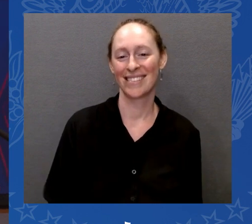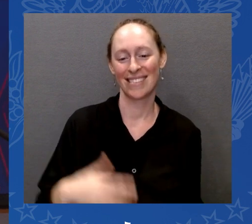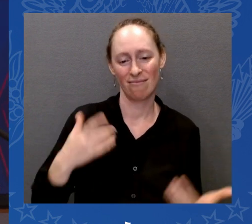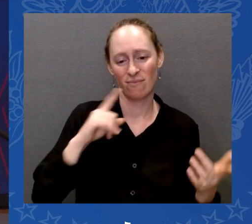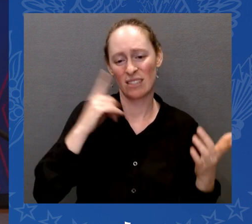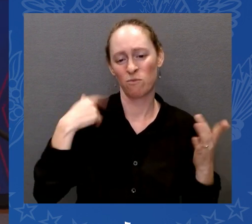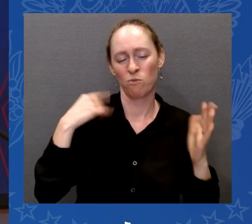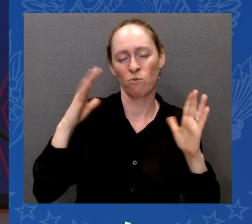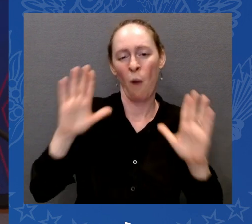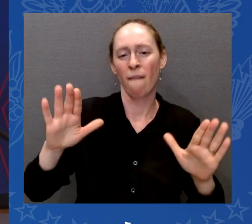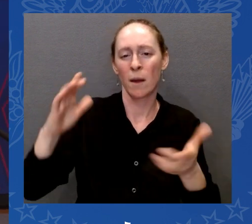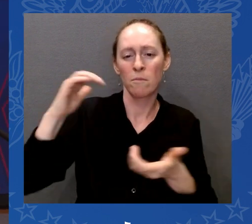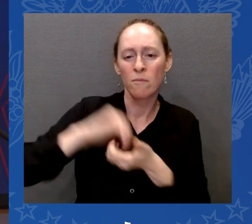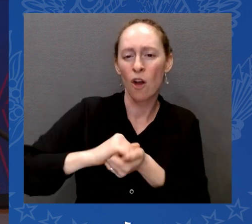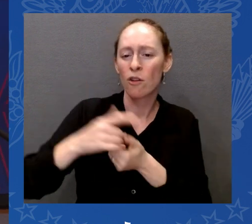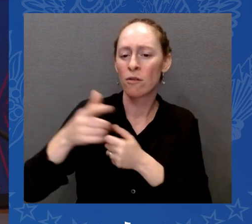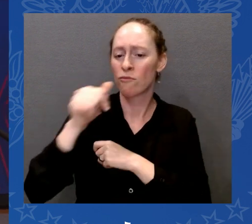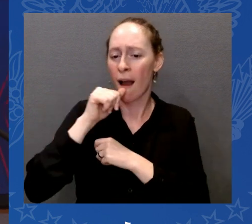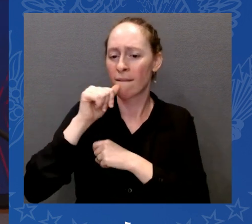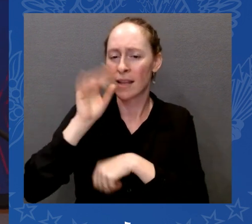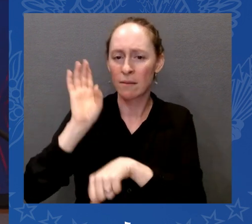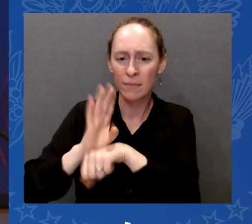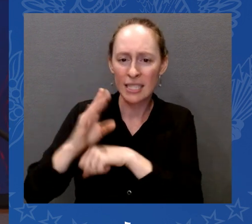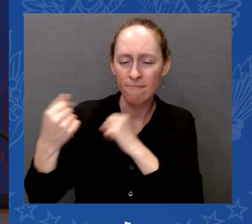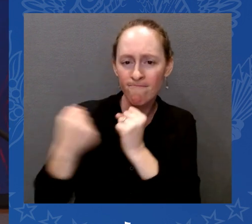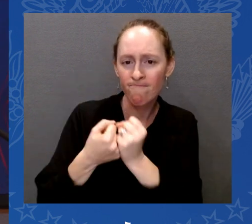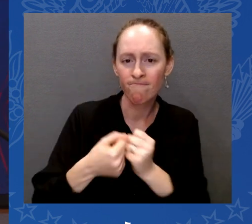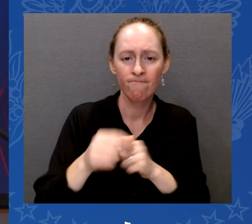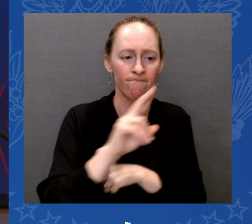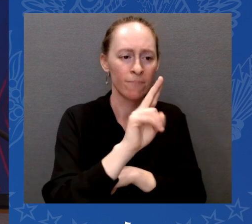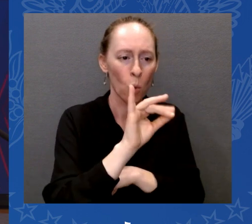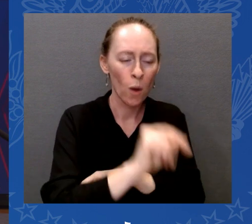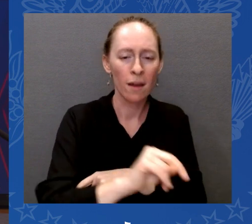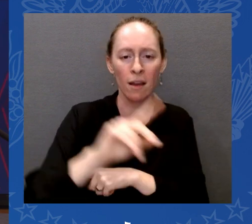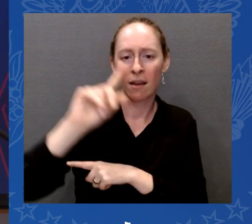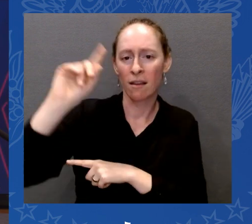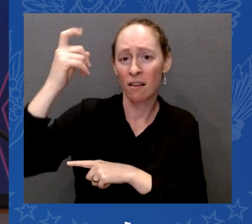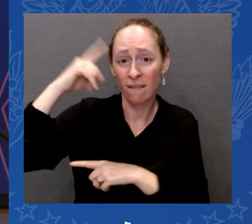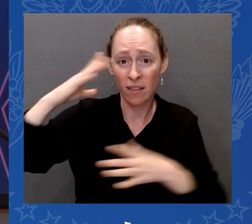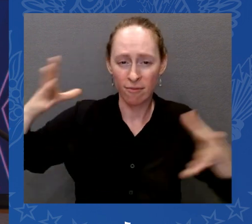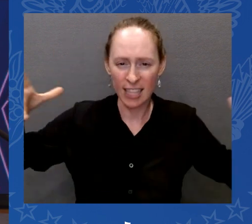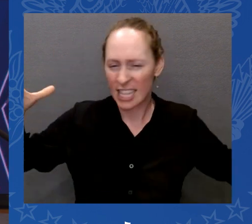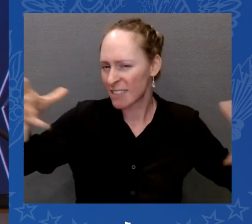and in government. And that does start with our very own,